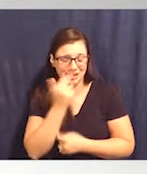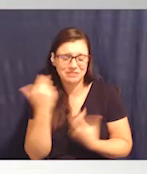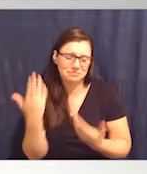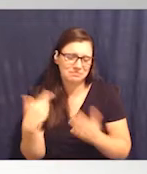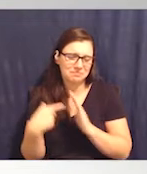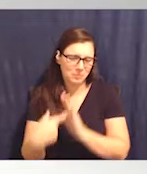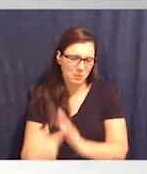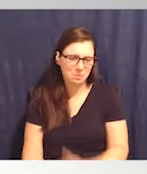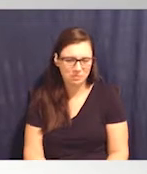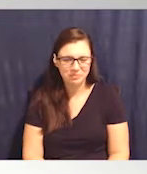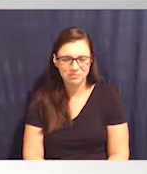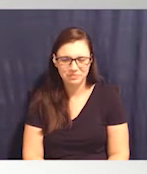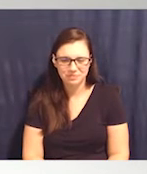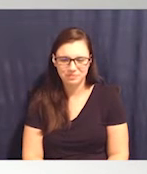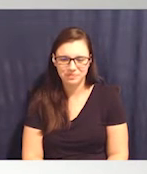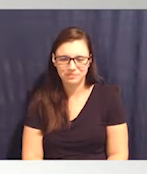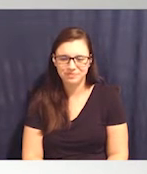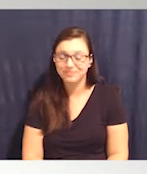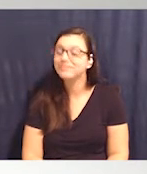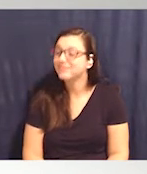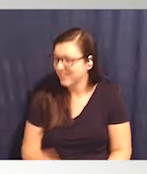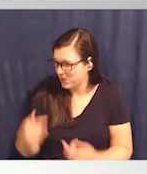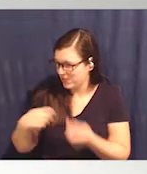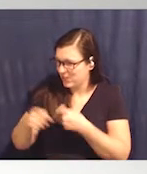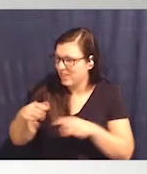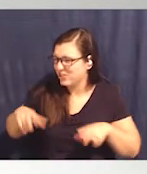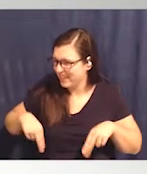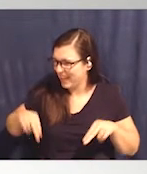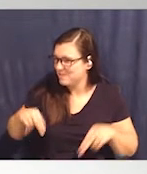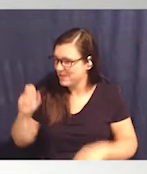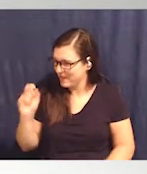We're gonna change your diaper, buddy.